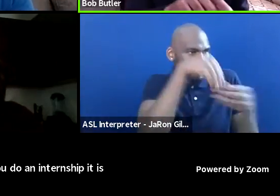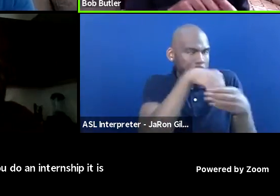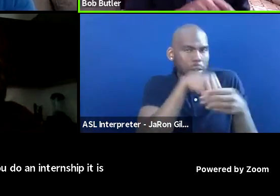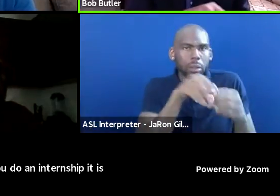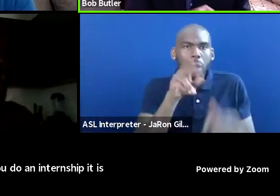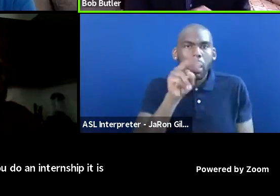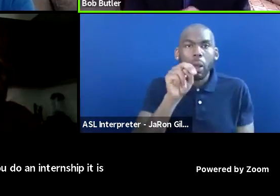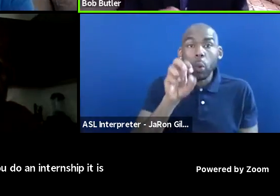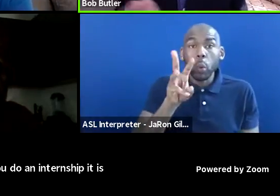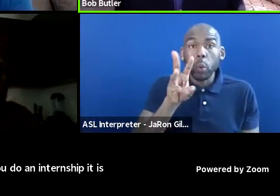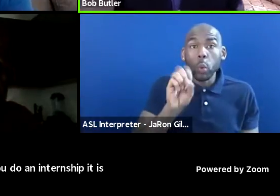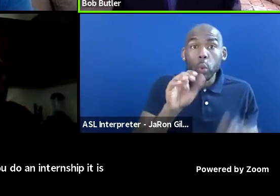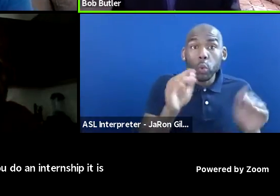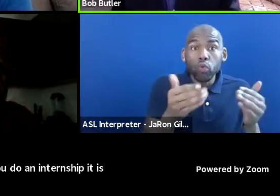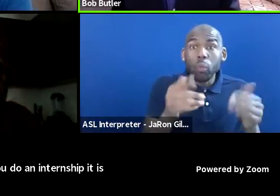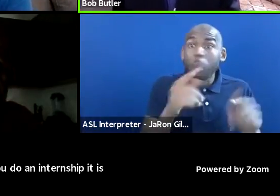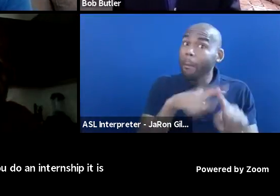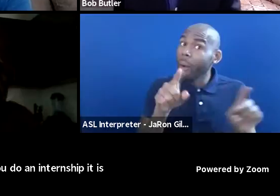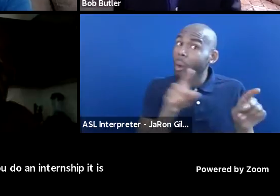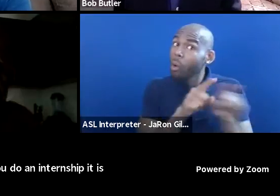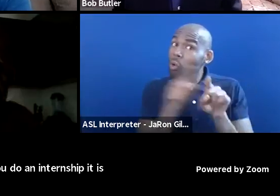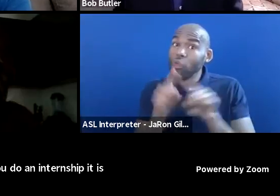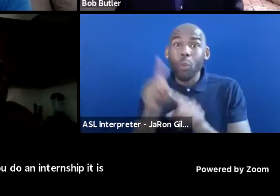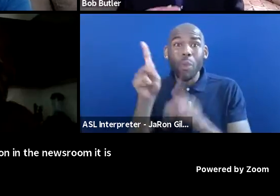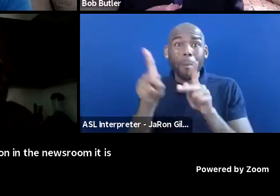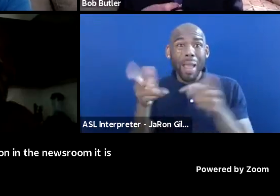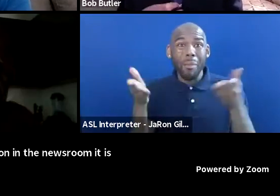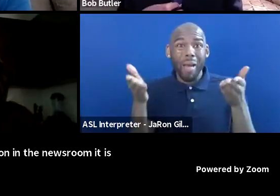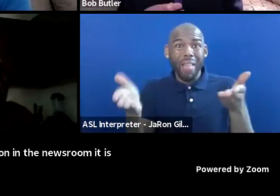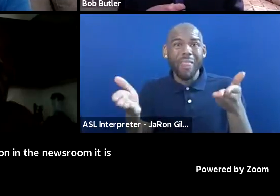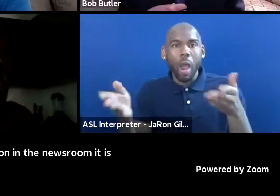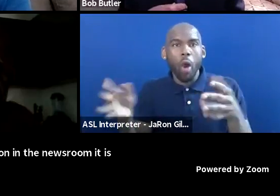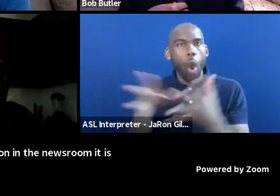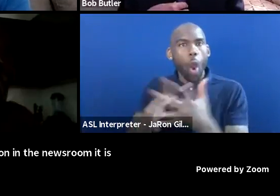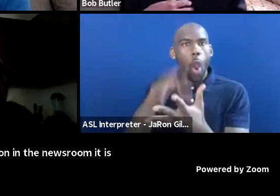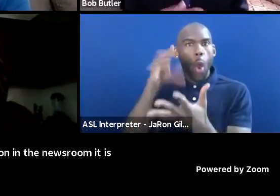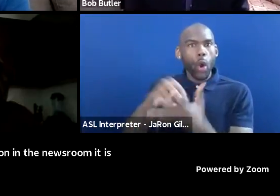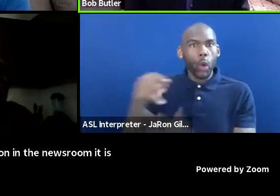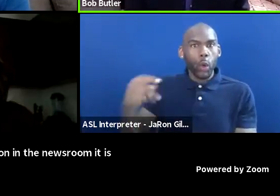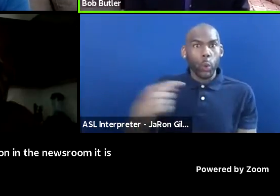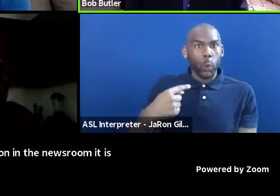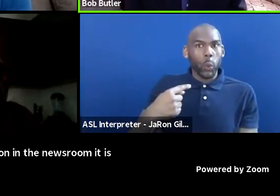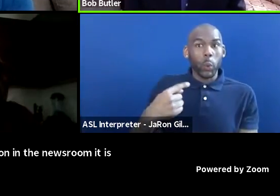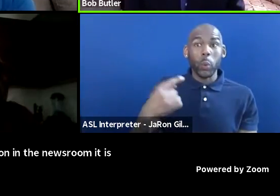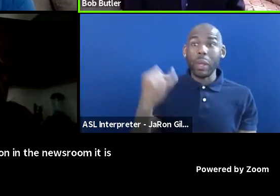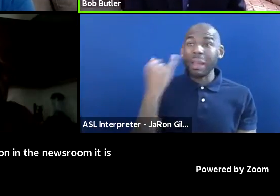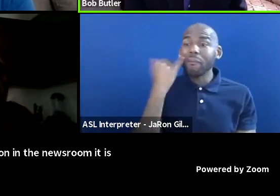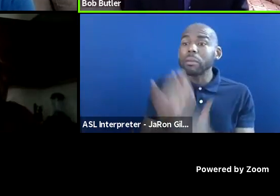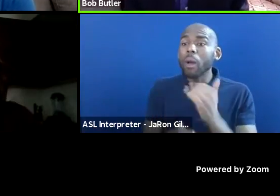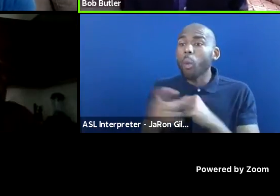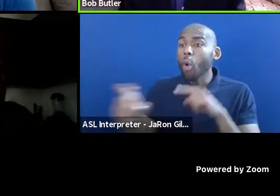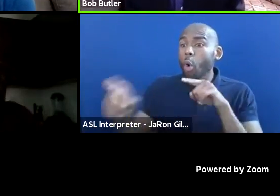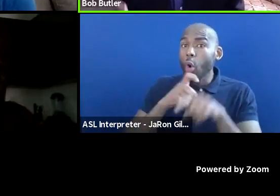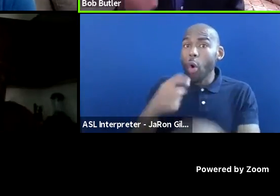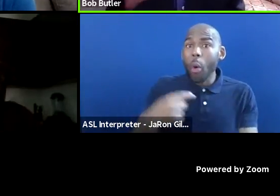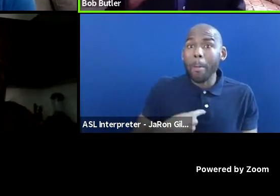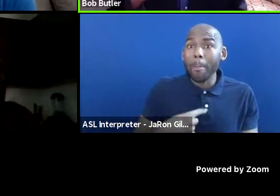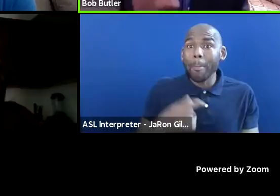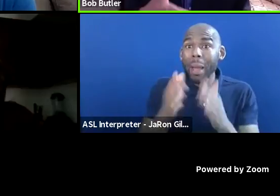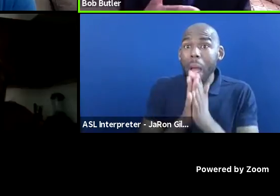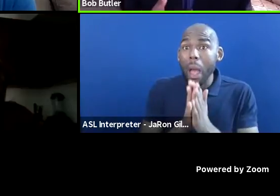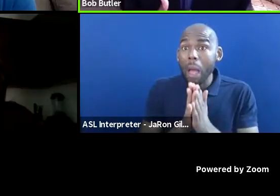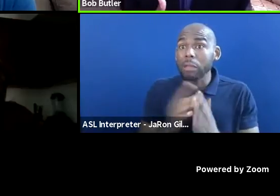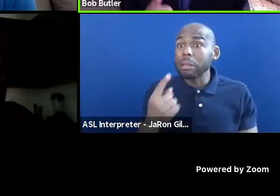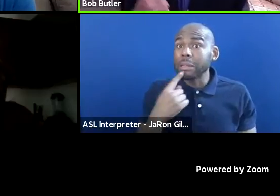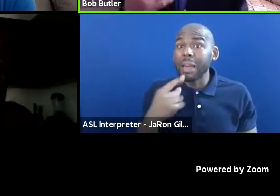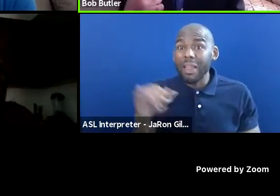the people in that newsroom learning you. Mm-hmm. And if anybody that calls me and asks me to help them and they say they interned at, say, at KRON, I'm going to pick up the